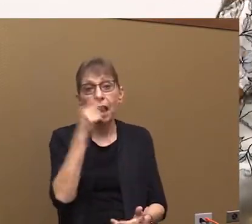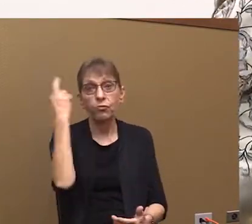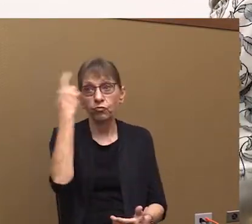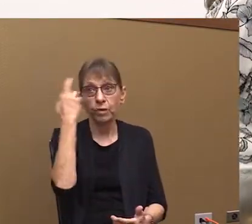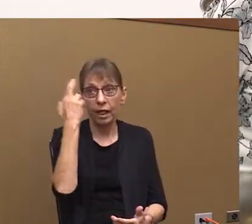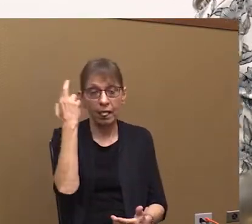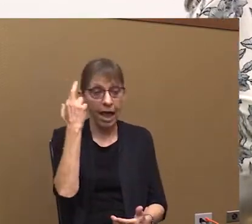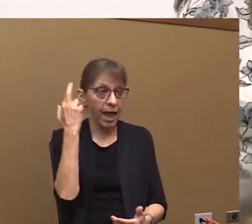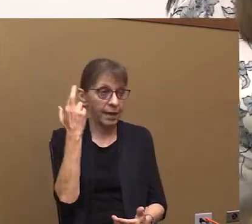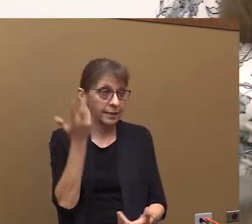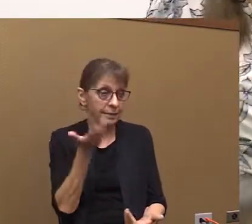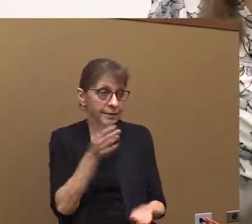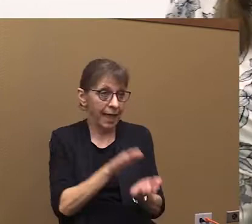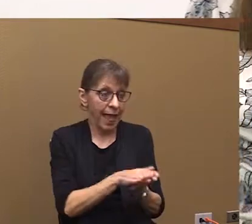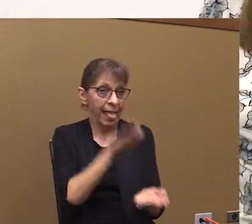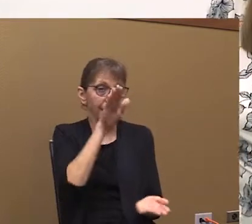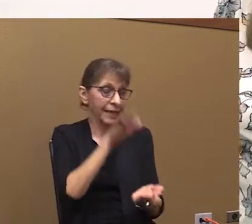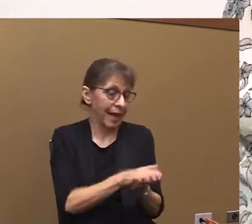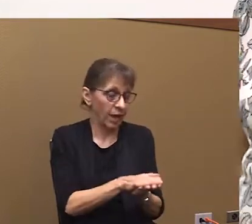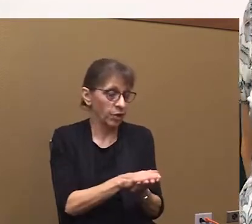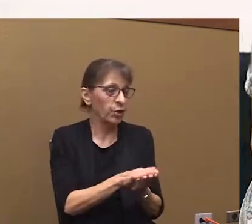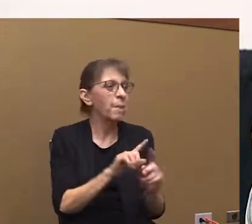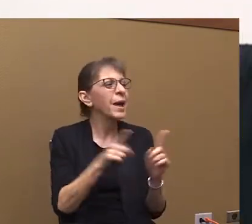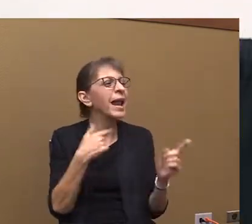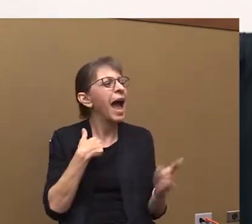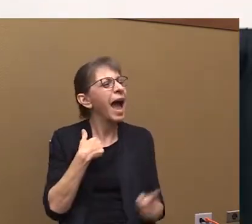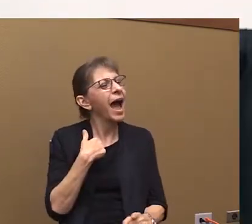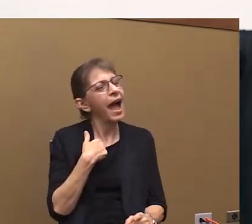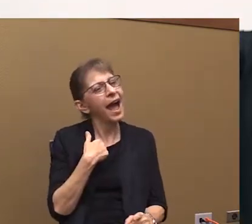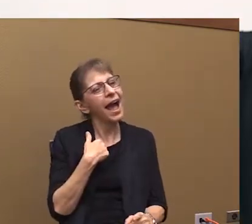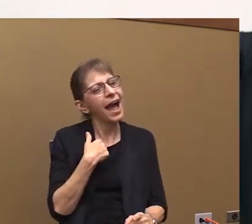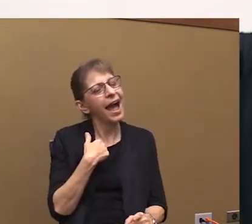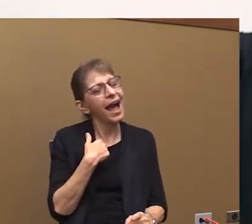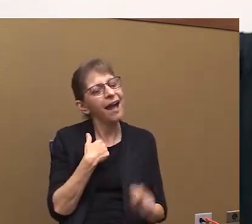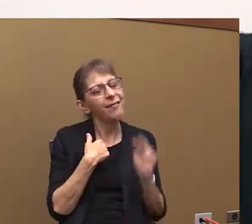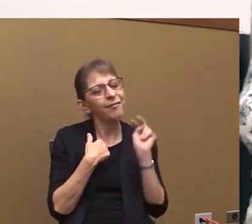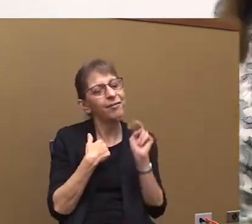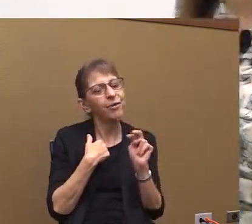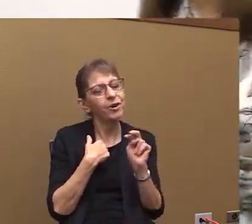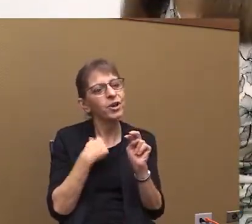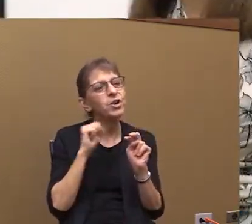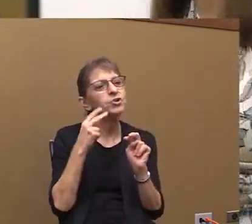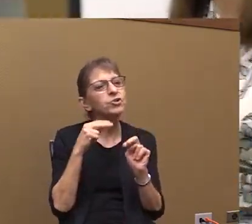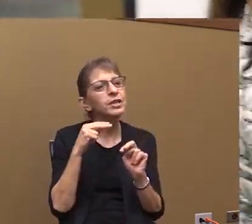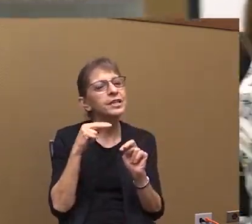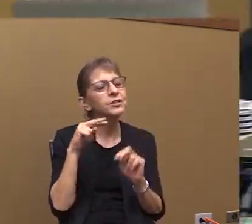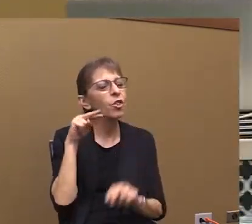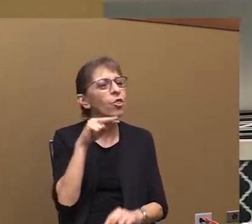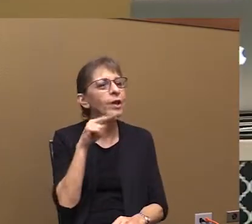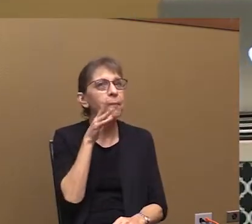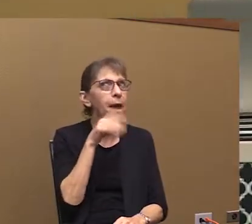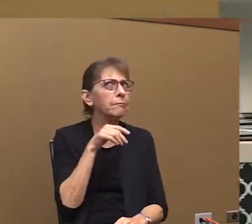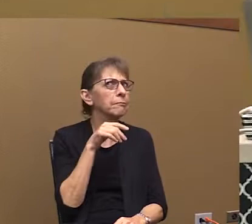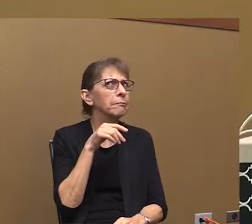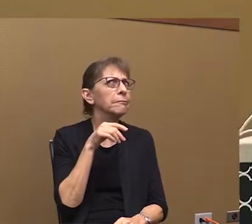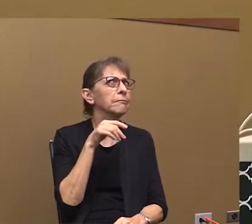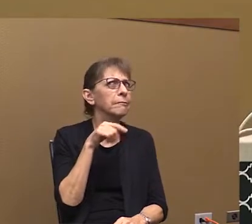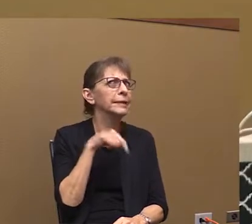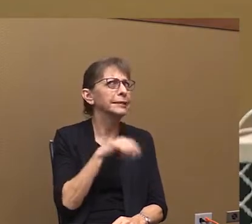know that it was an alligator, but I kind of had the look like she's looking at Mom, is